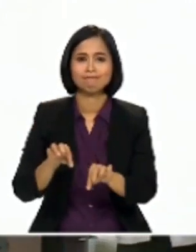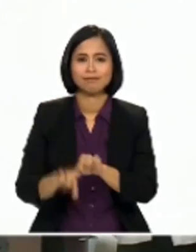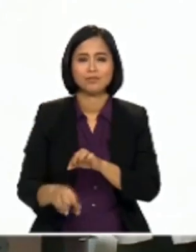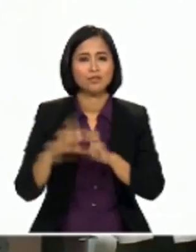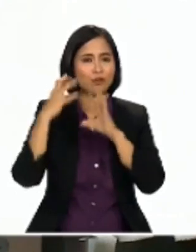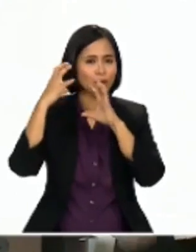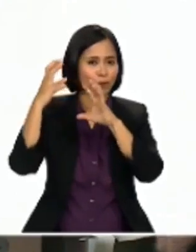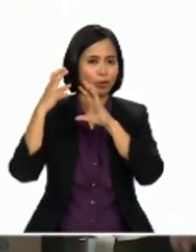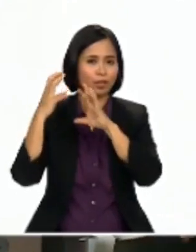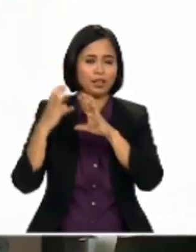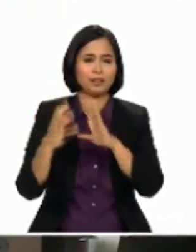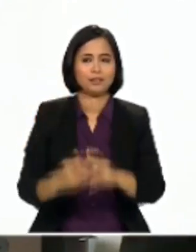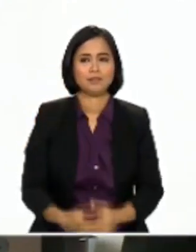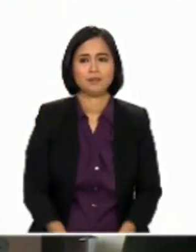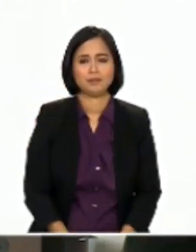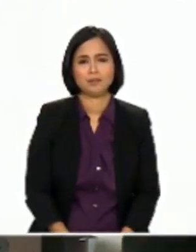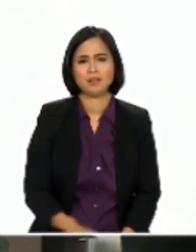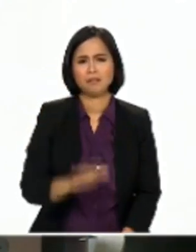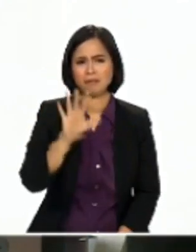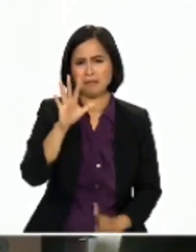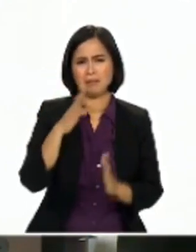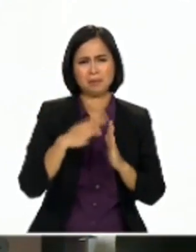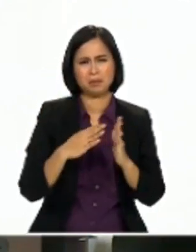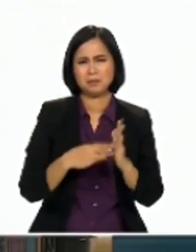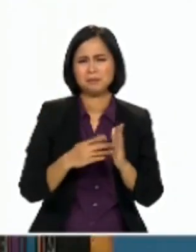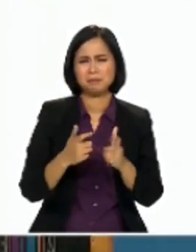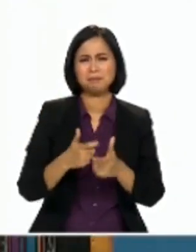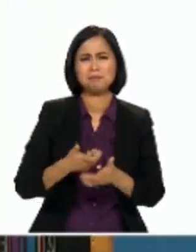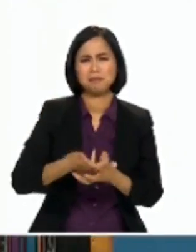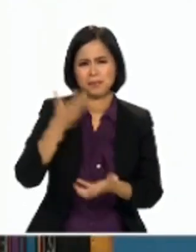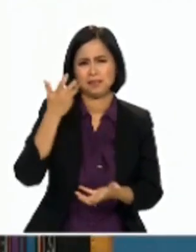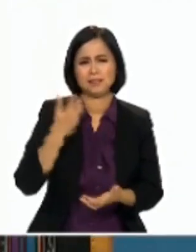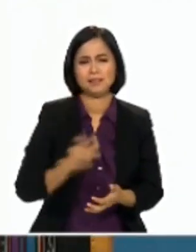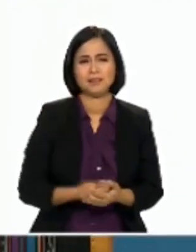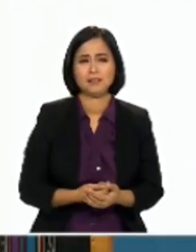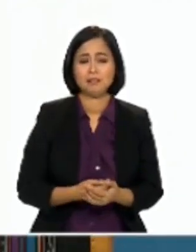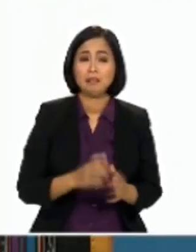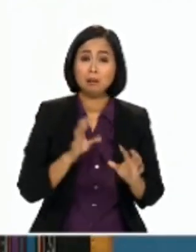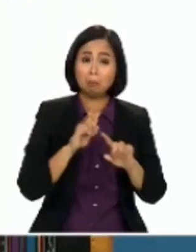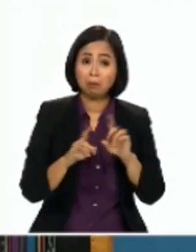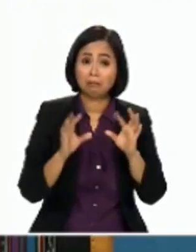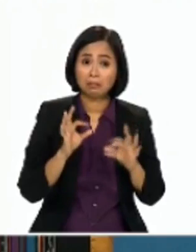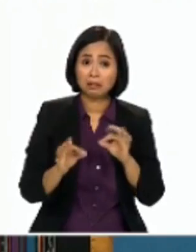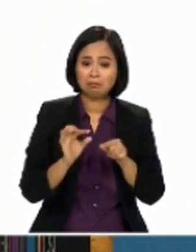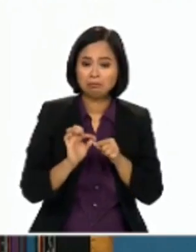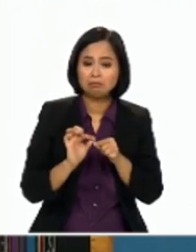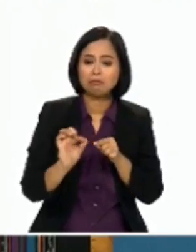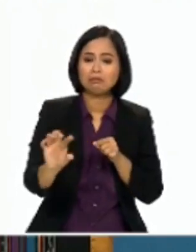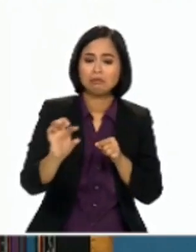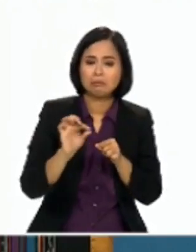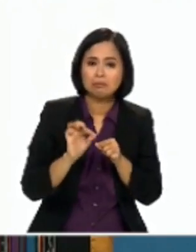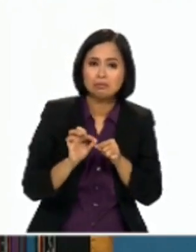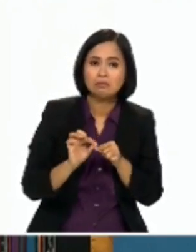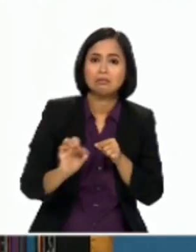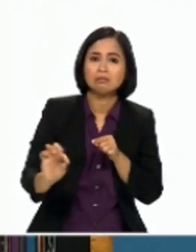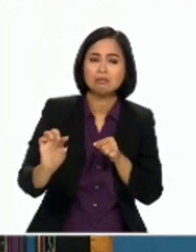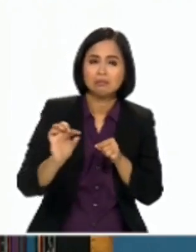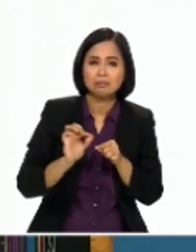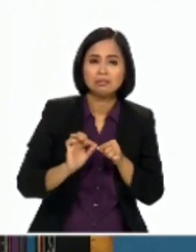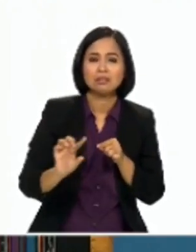coconut. 5 billion, that's a big money. Pero kung ibigay mo light sprinkler,